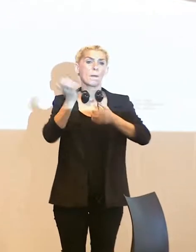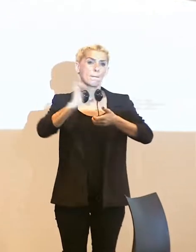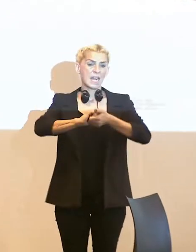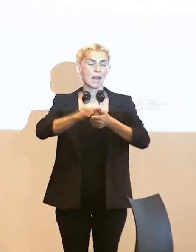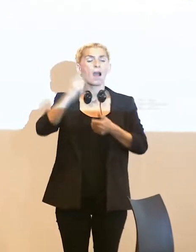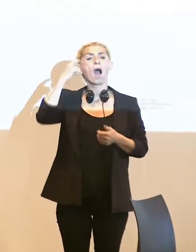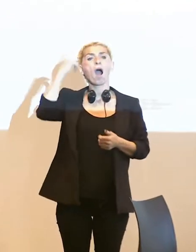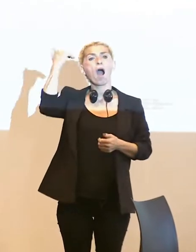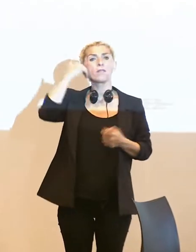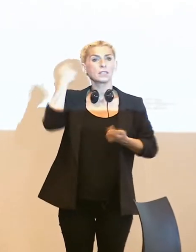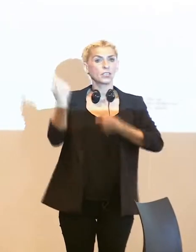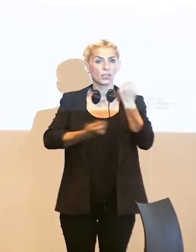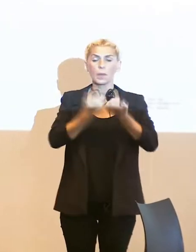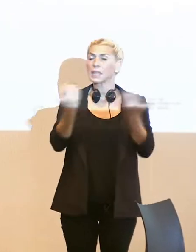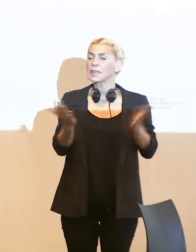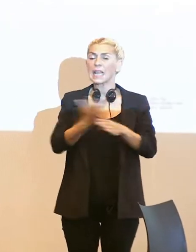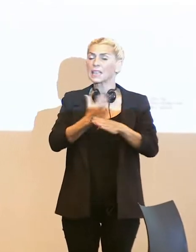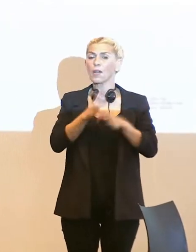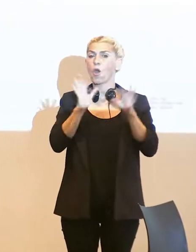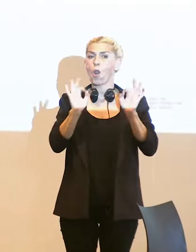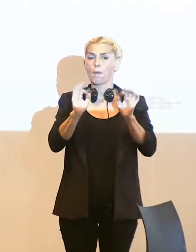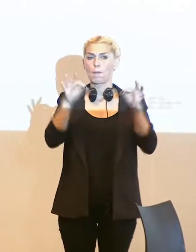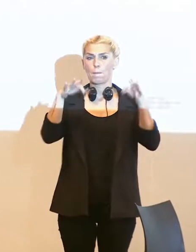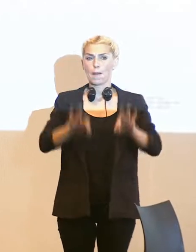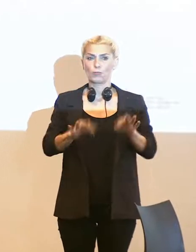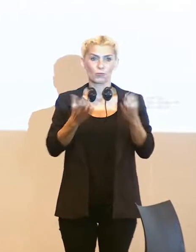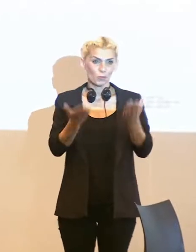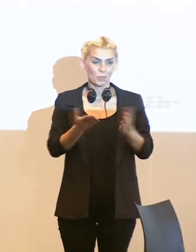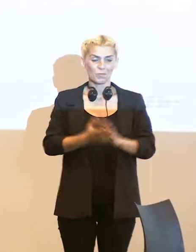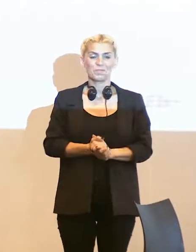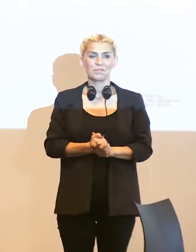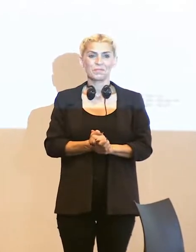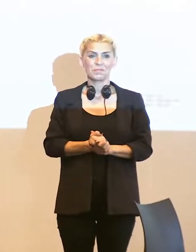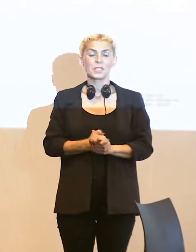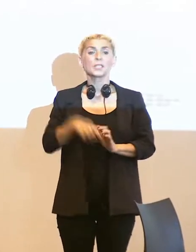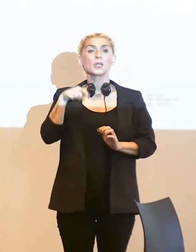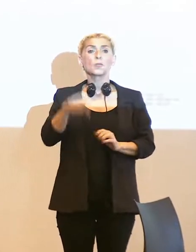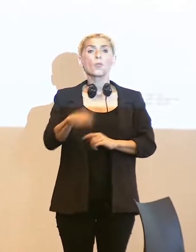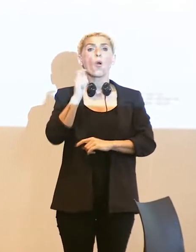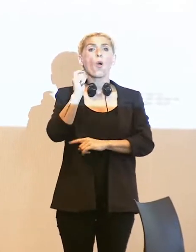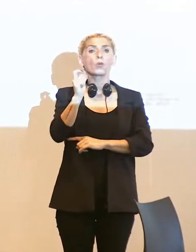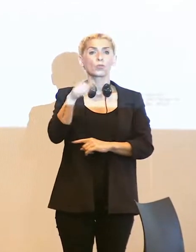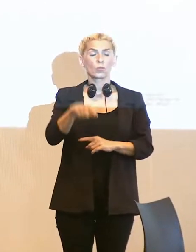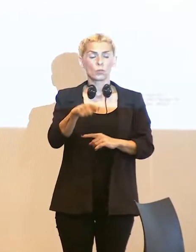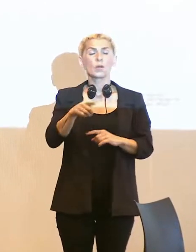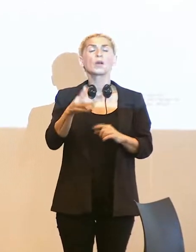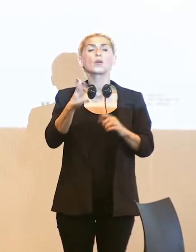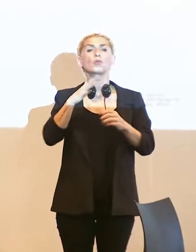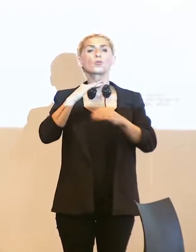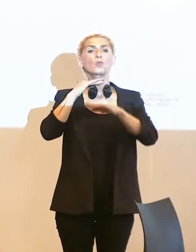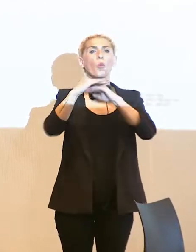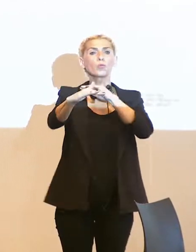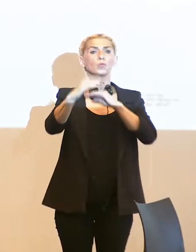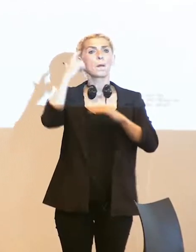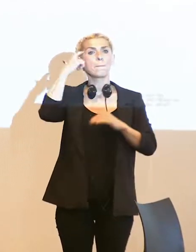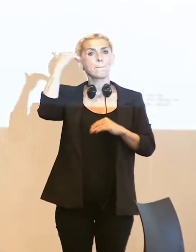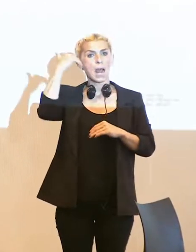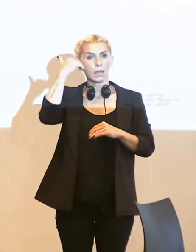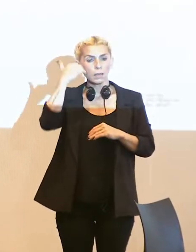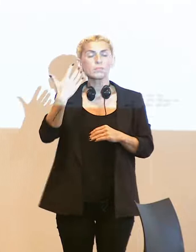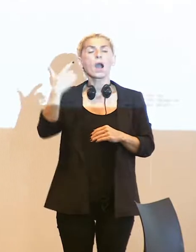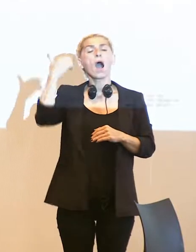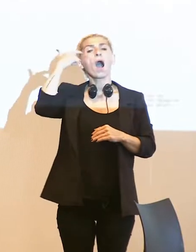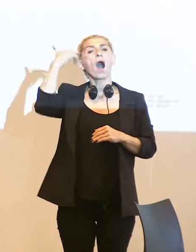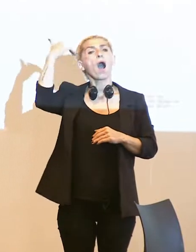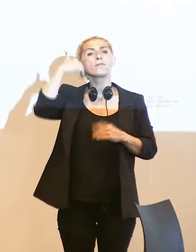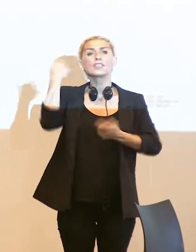moments to peace processes and today we will talk about the transformative power of collective memory and why is memory